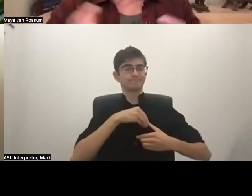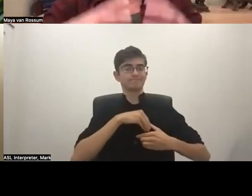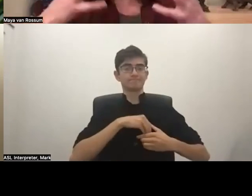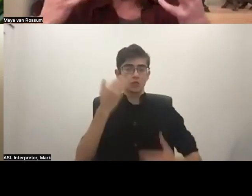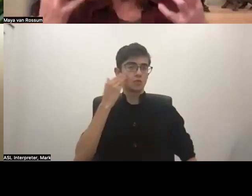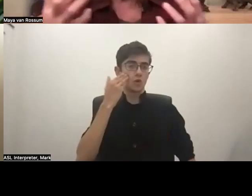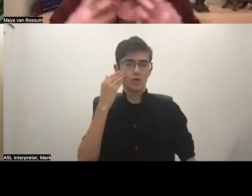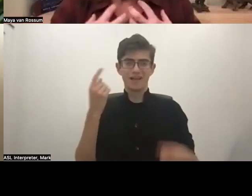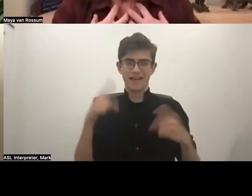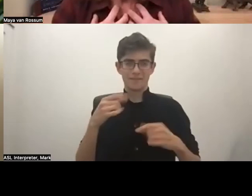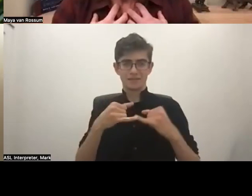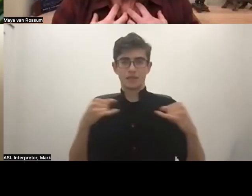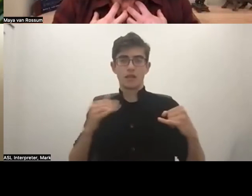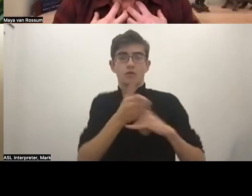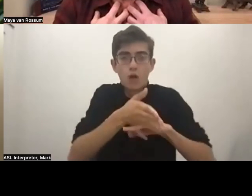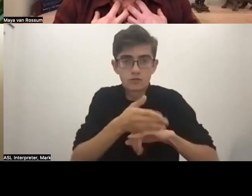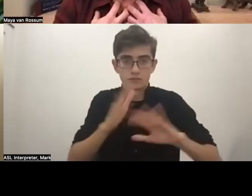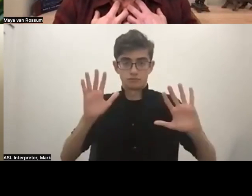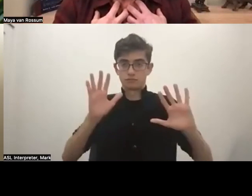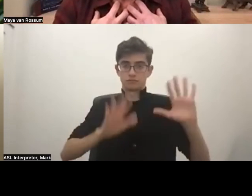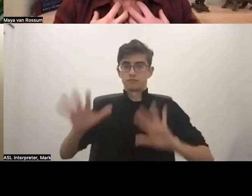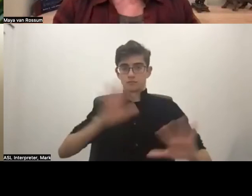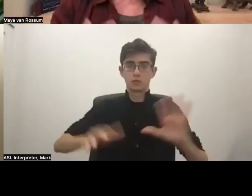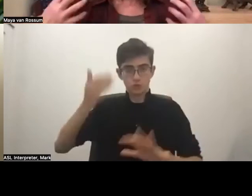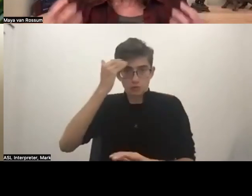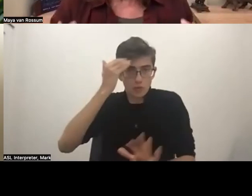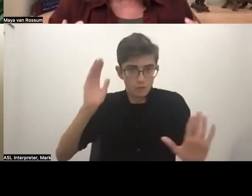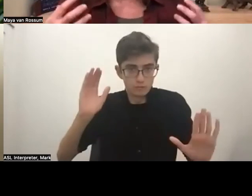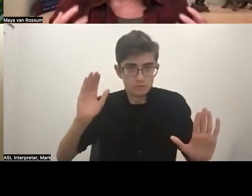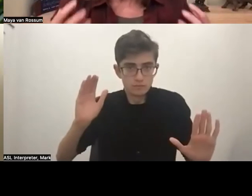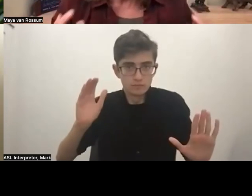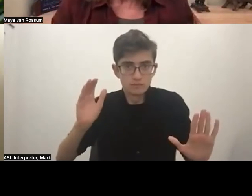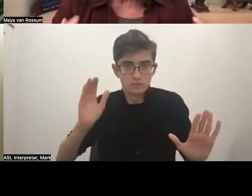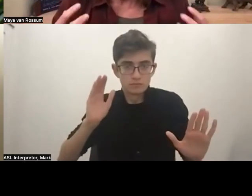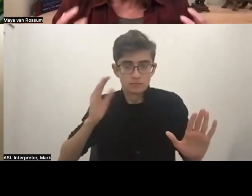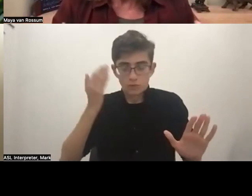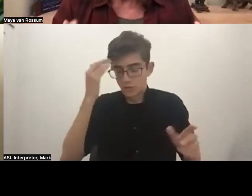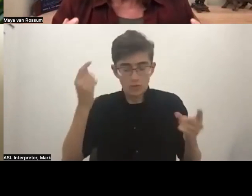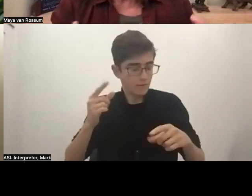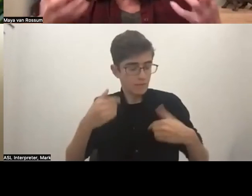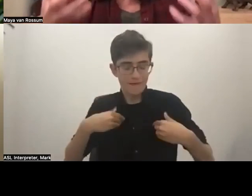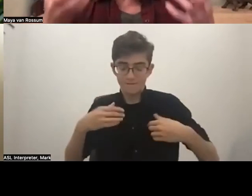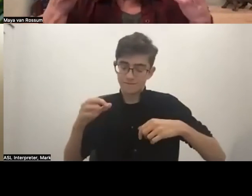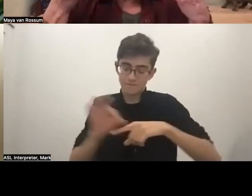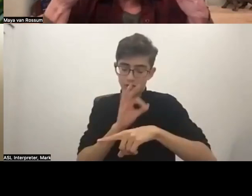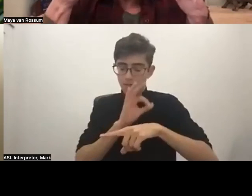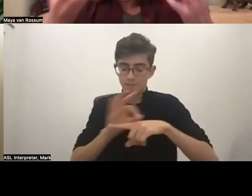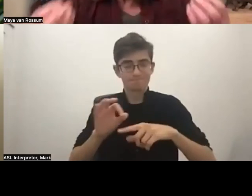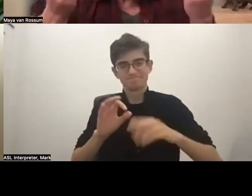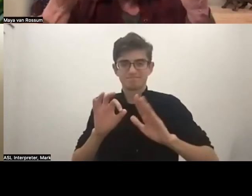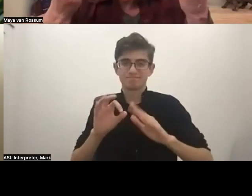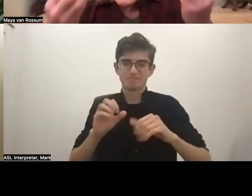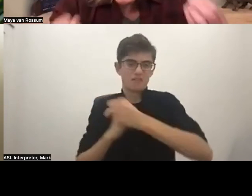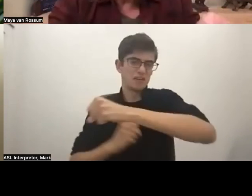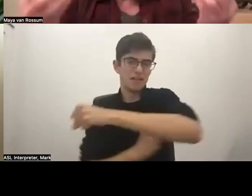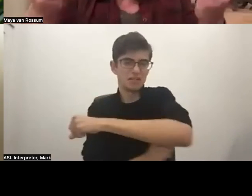is crossed. We know that this is our fundamental right as people. And so really embrace the simplicity, the